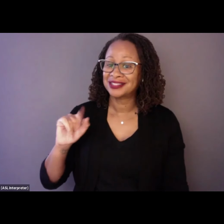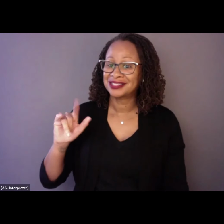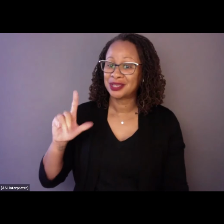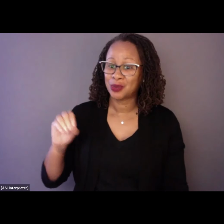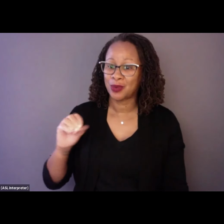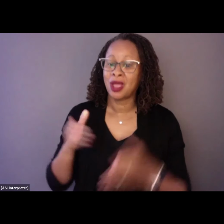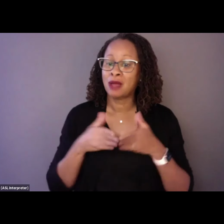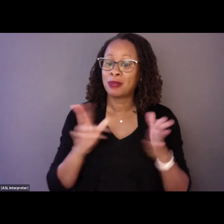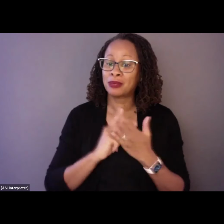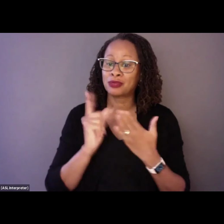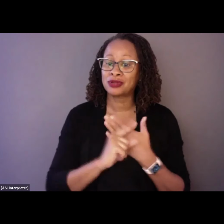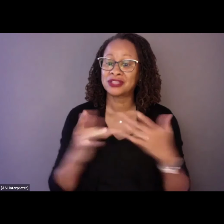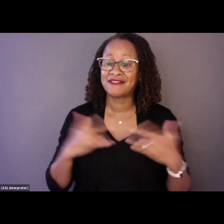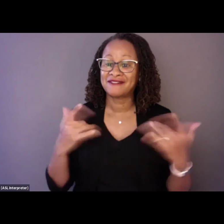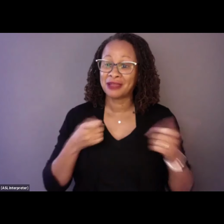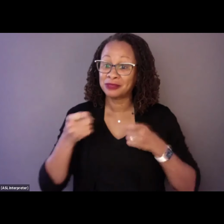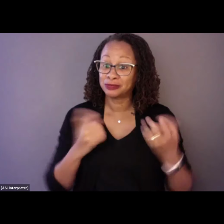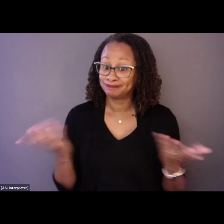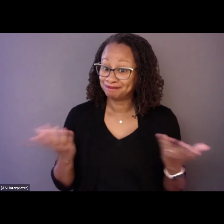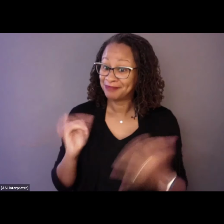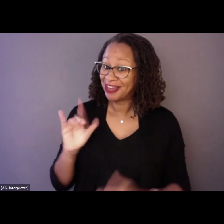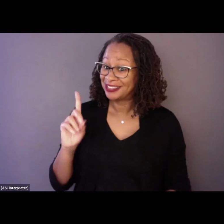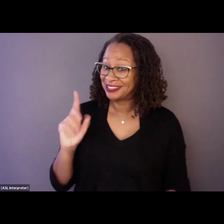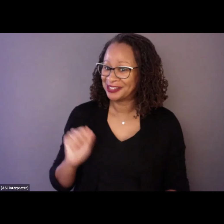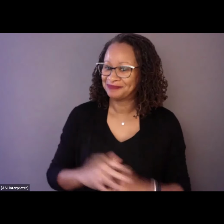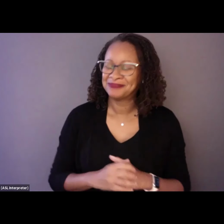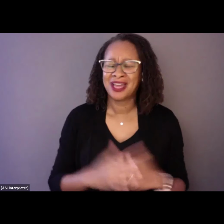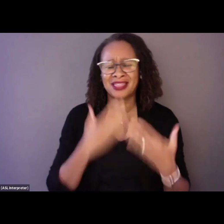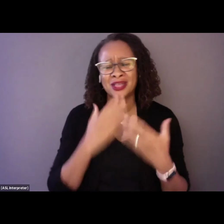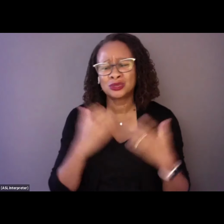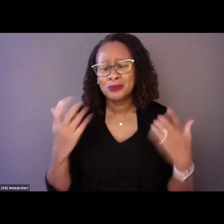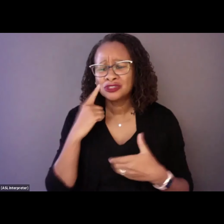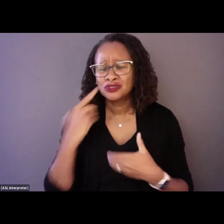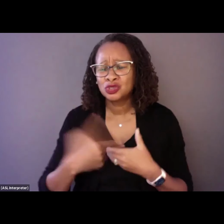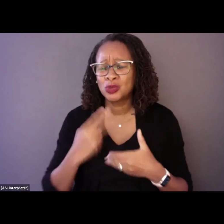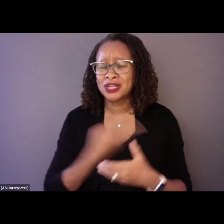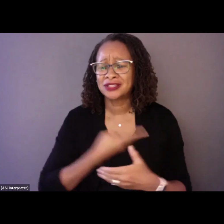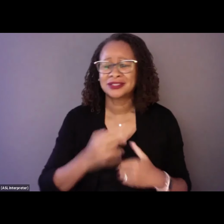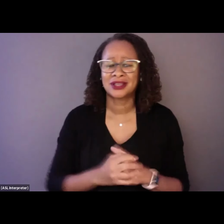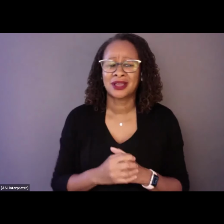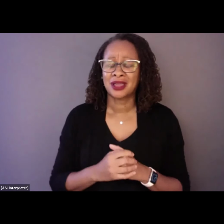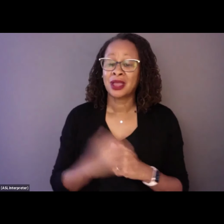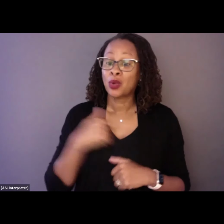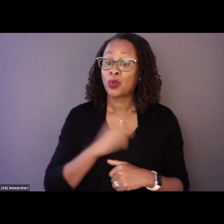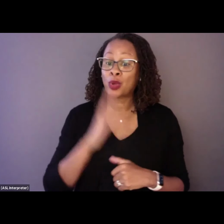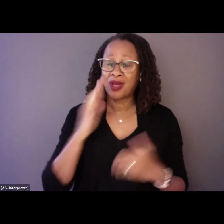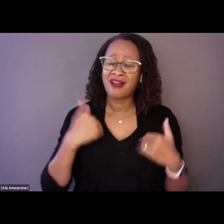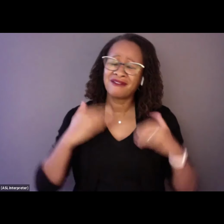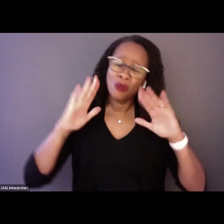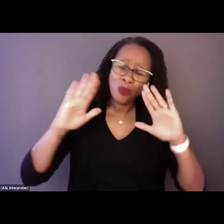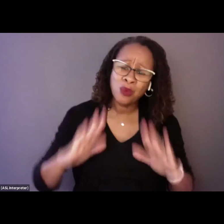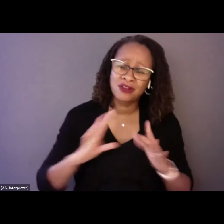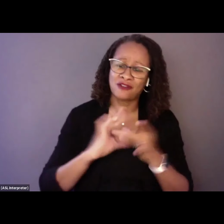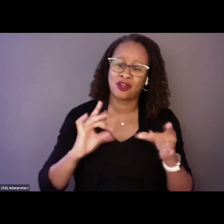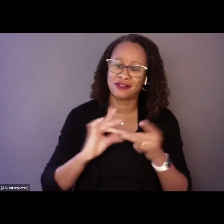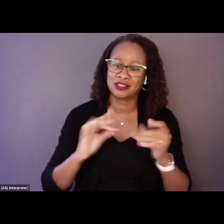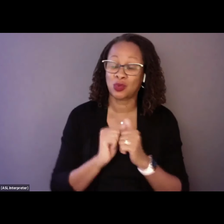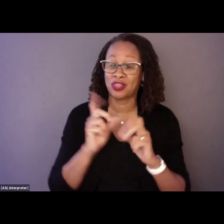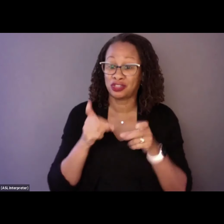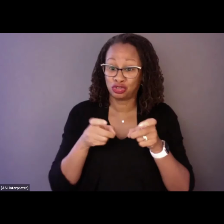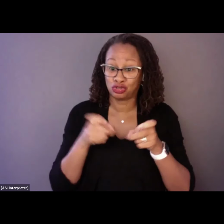and Events Manager here at the IDA. Thank you so much for joining us. We're going to have a great conversation with the Director